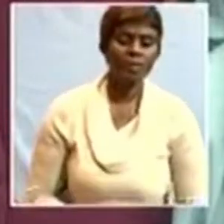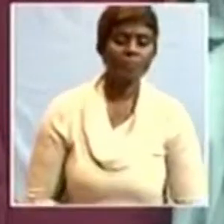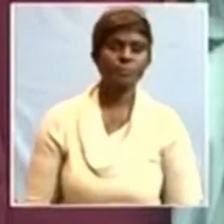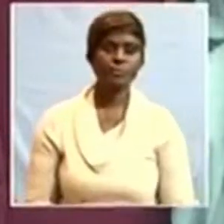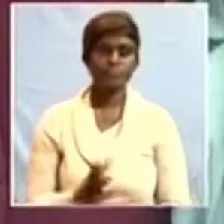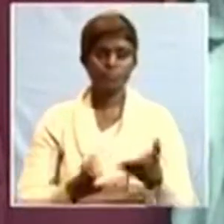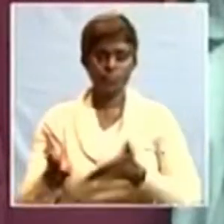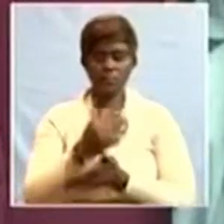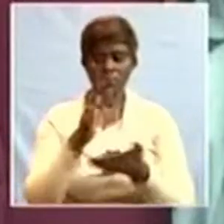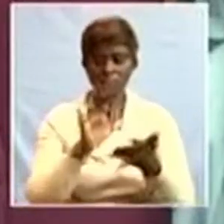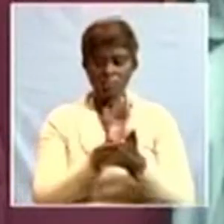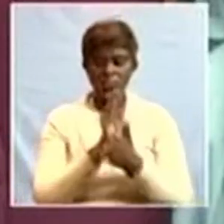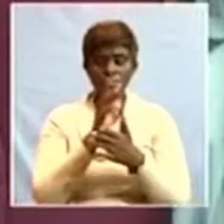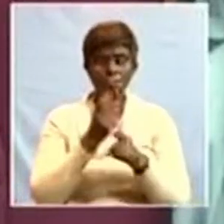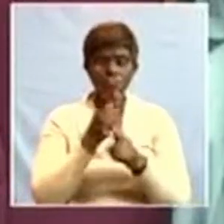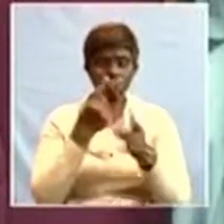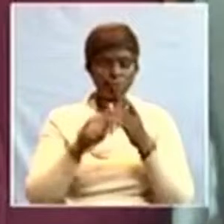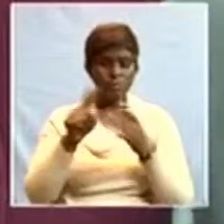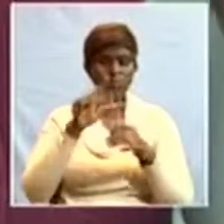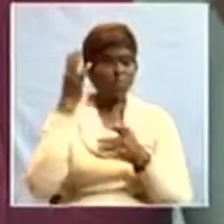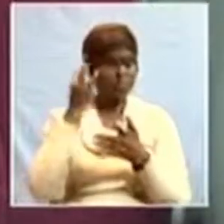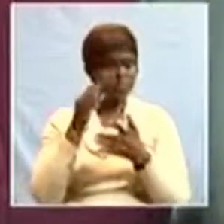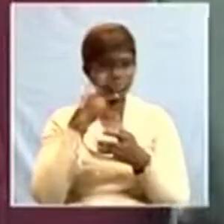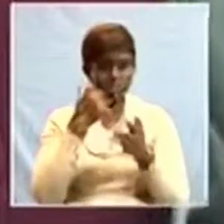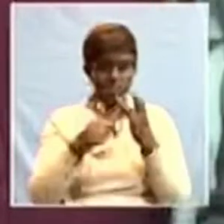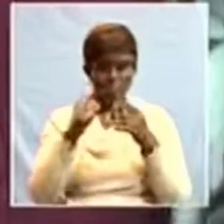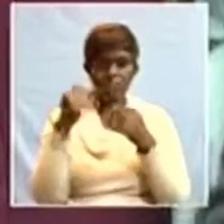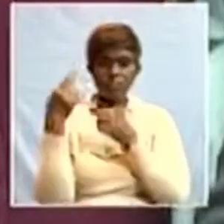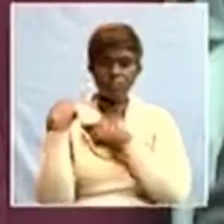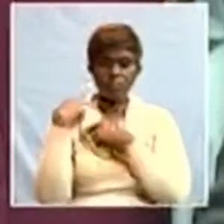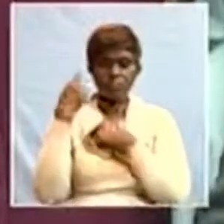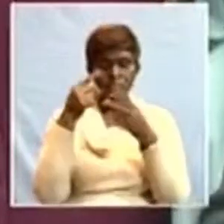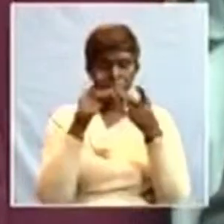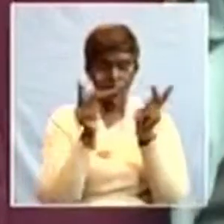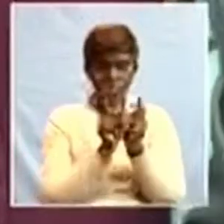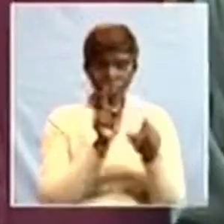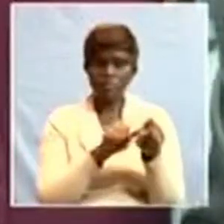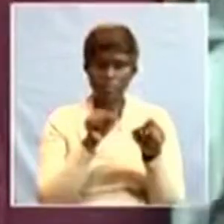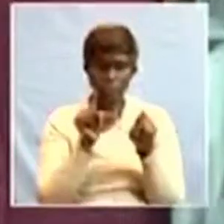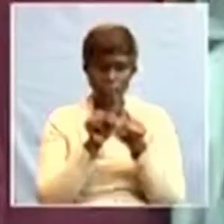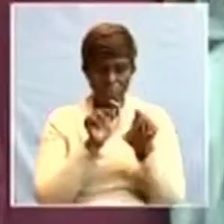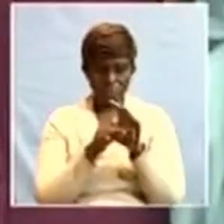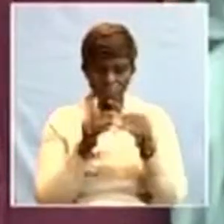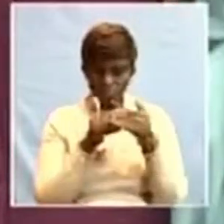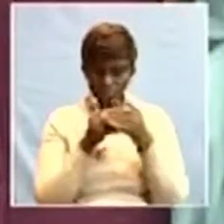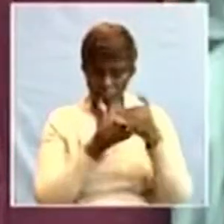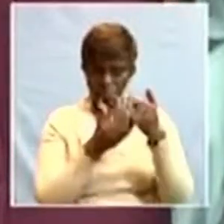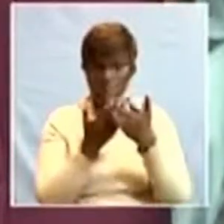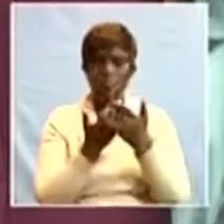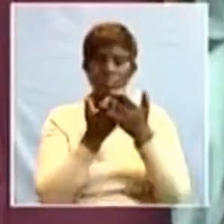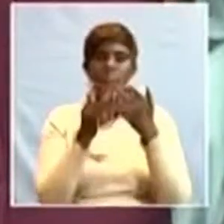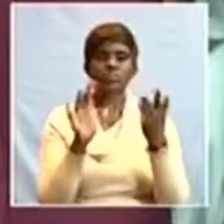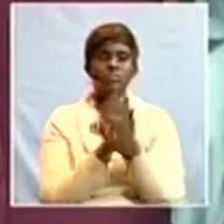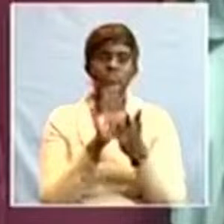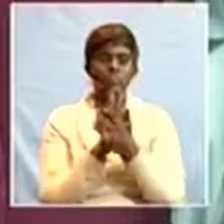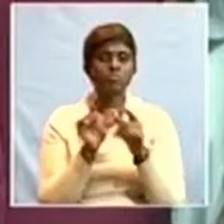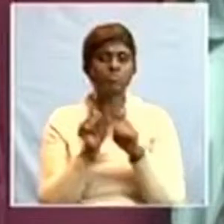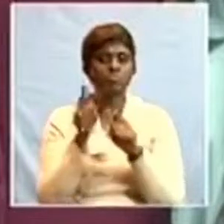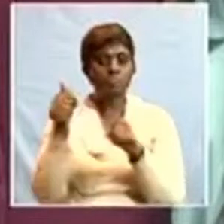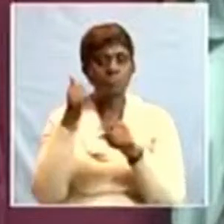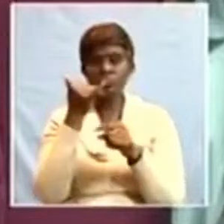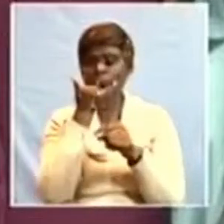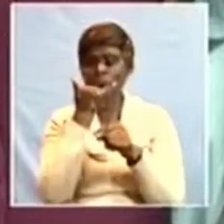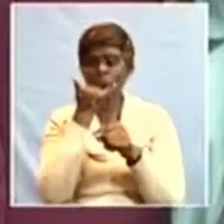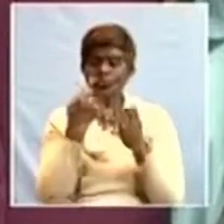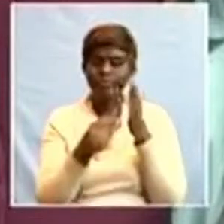documents from the secretary who was manning the station at the time. And in the course of submitting the documents, she omitted